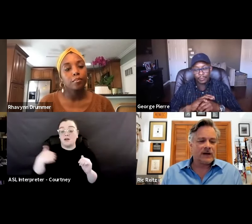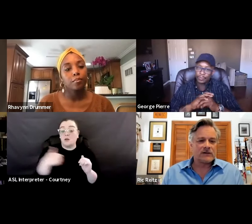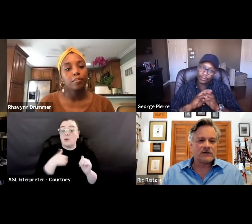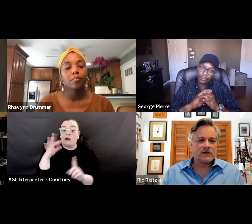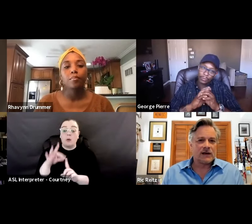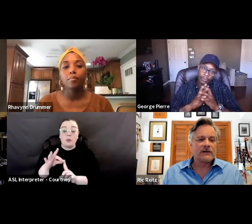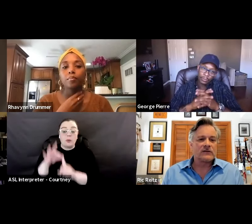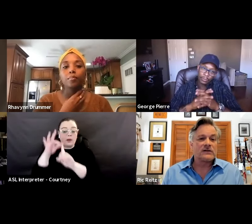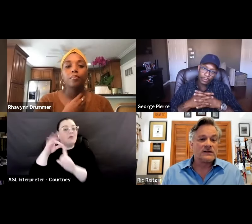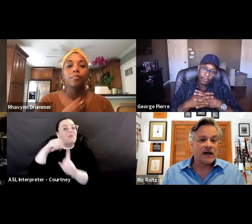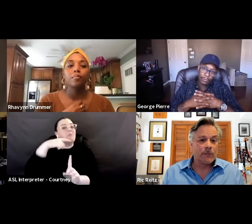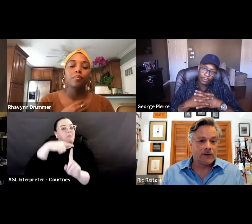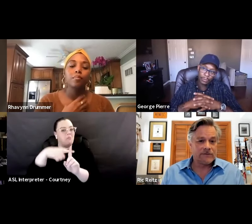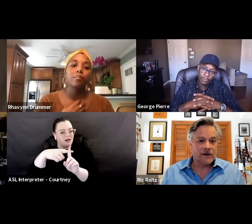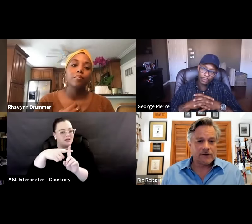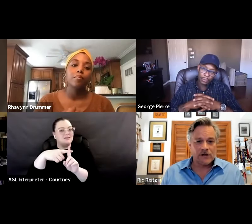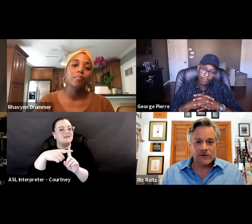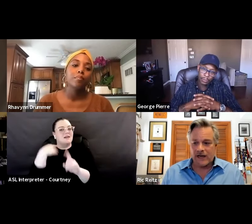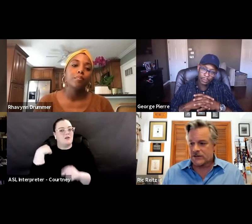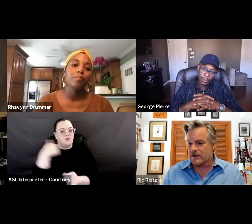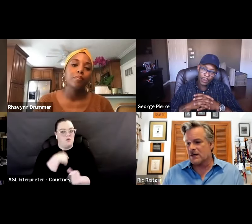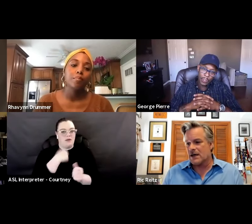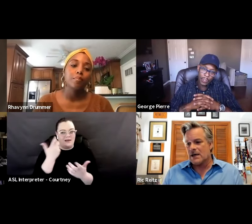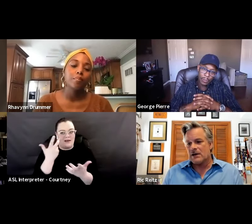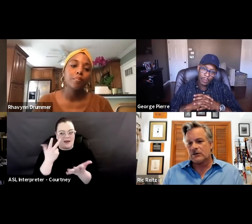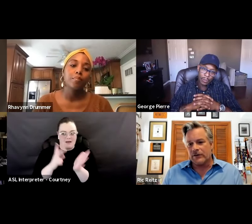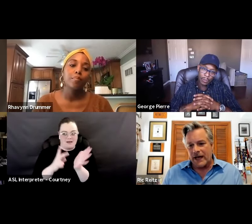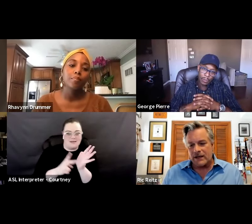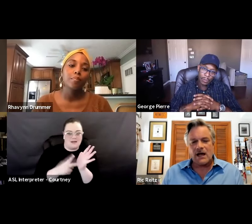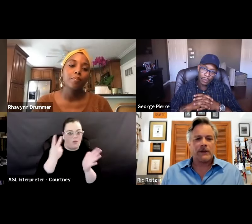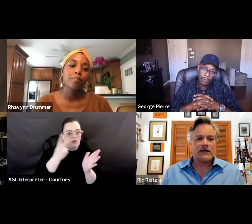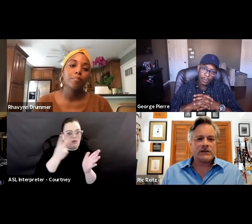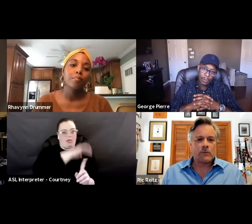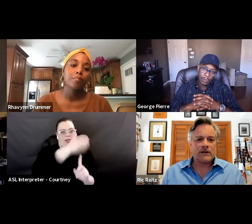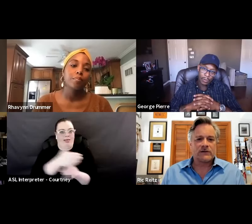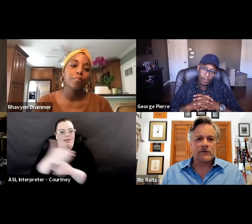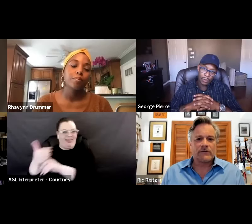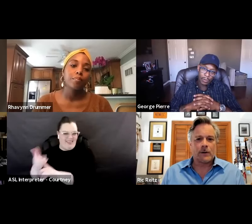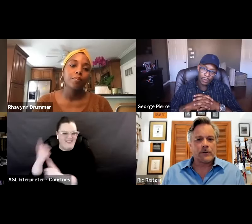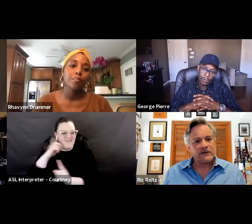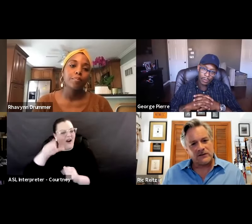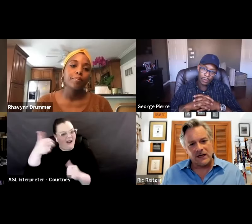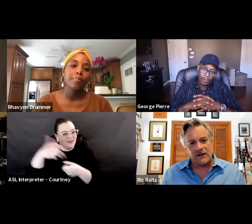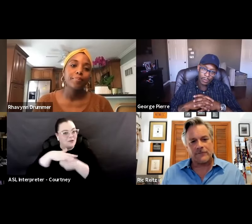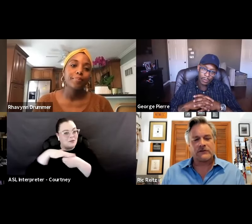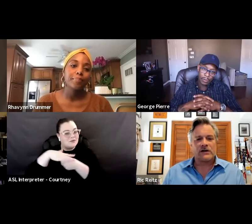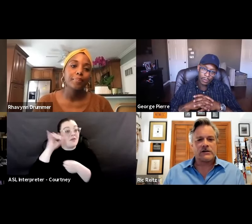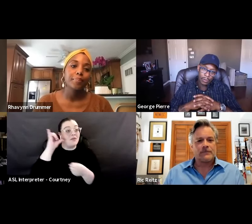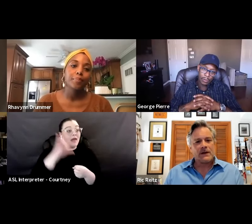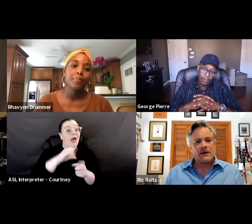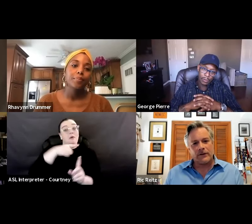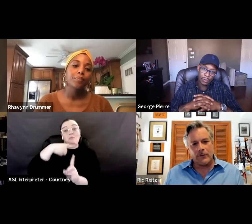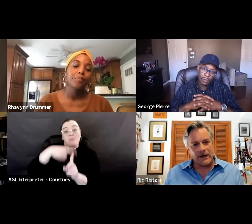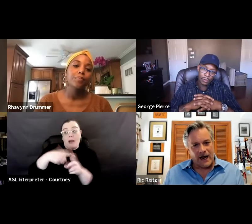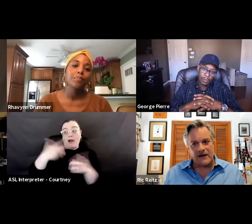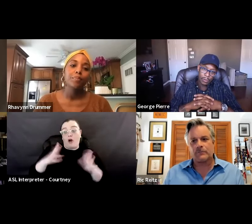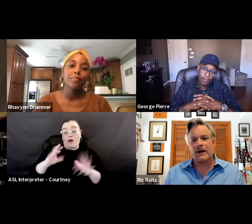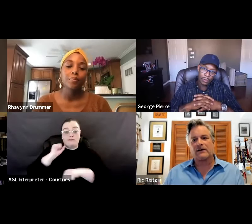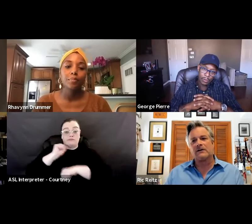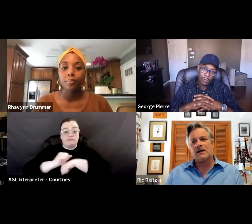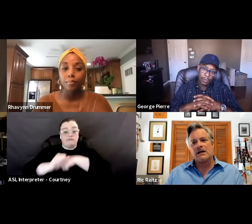also allows us to double for other locations. So that, in combination with some of our pre-existing infrastructure, the